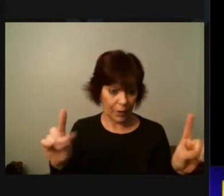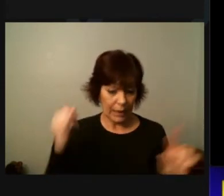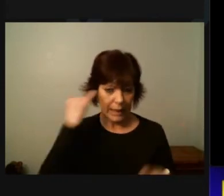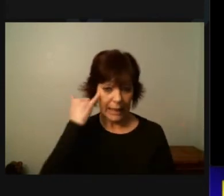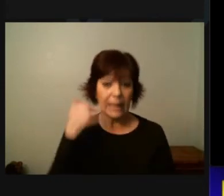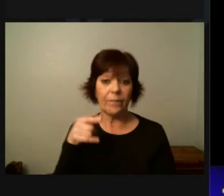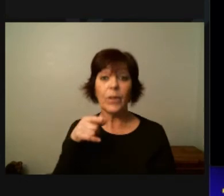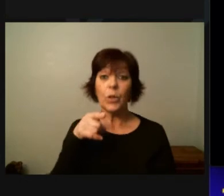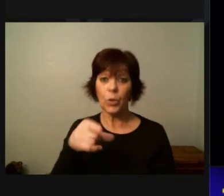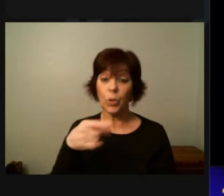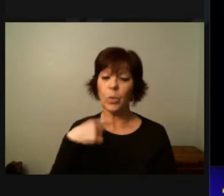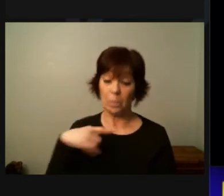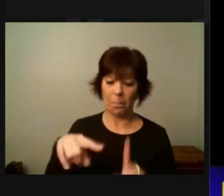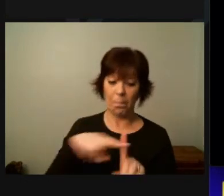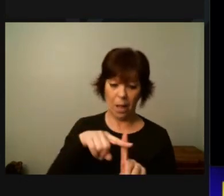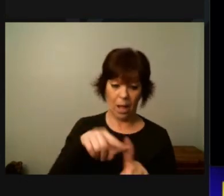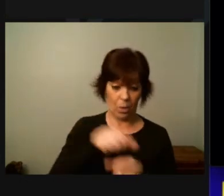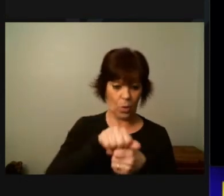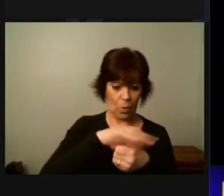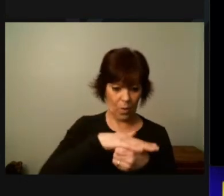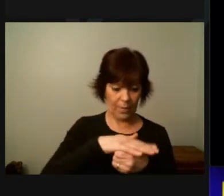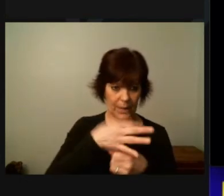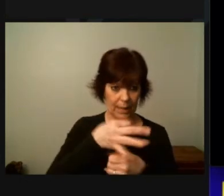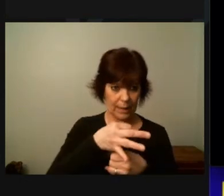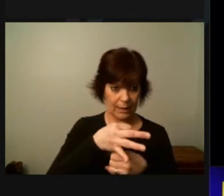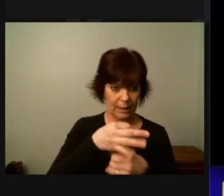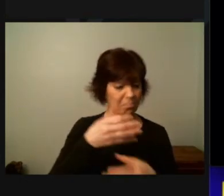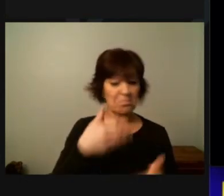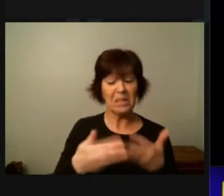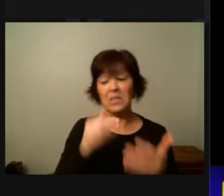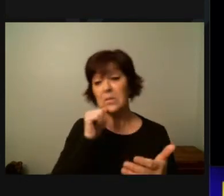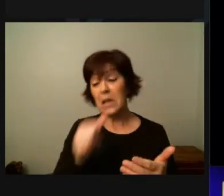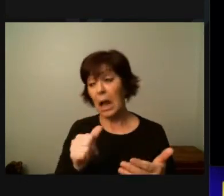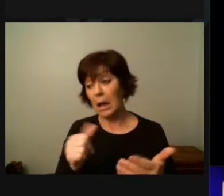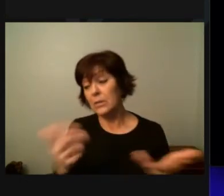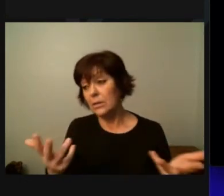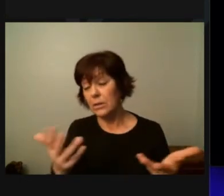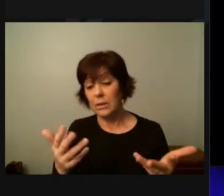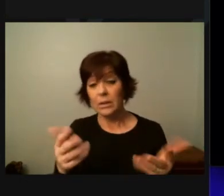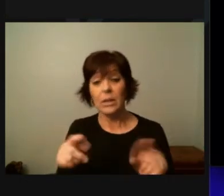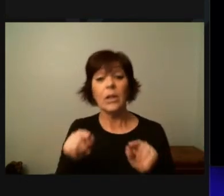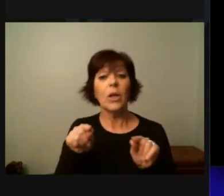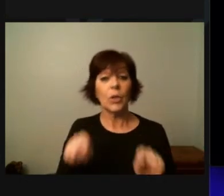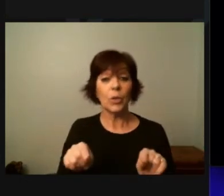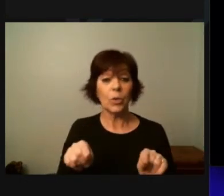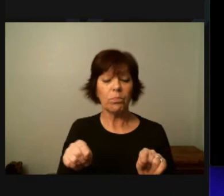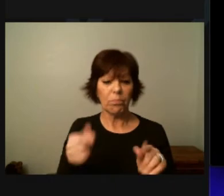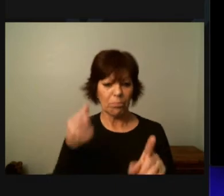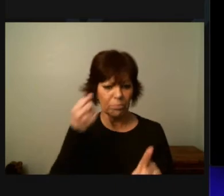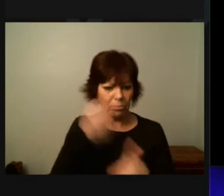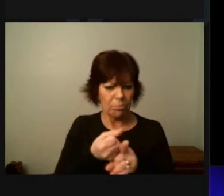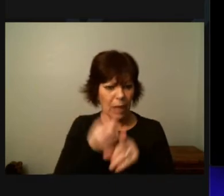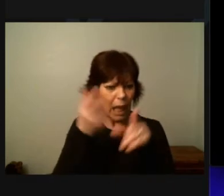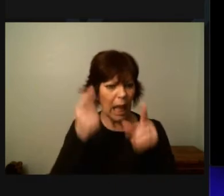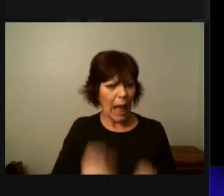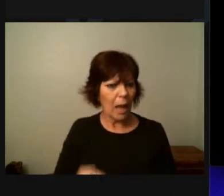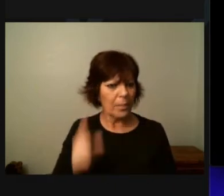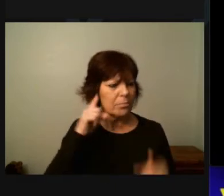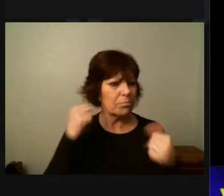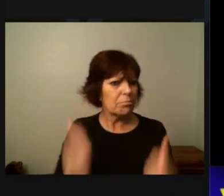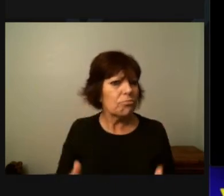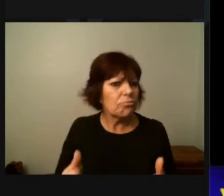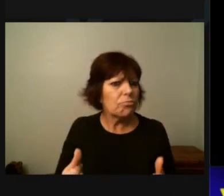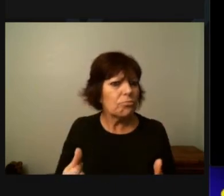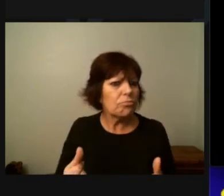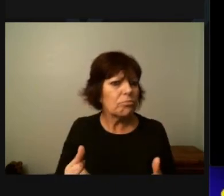positive for COVID-19, and even if you're not positive for COVID-19 and you suddenly experience hearing loss